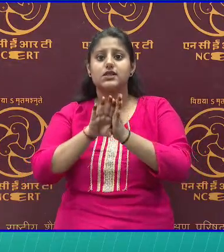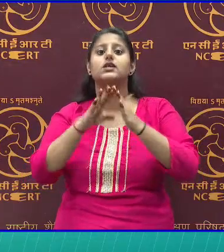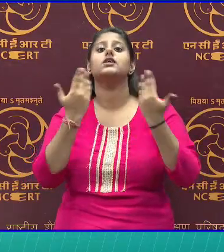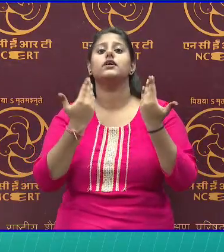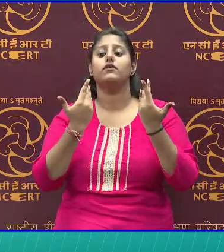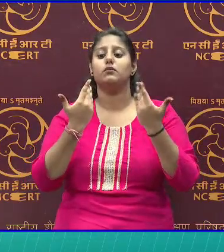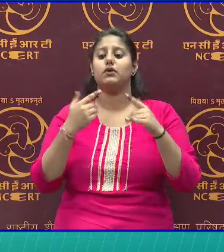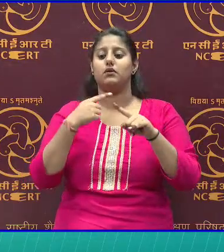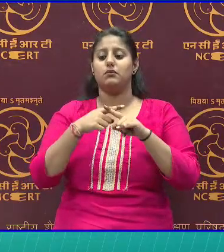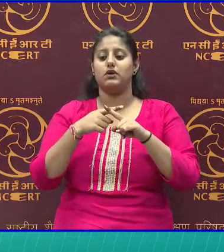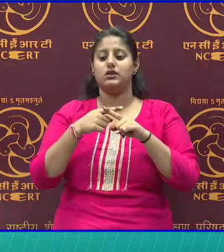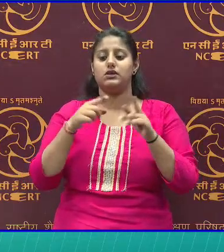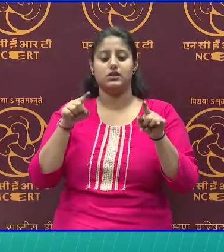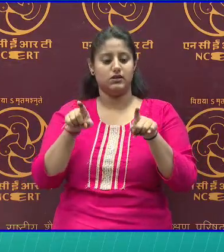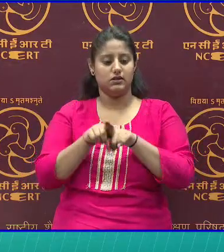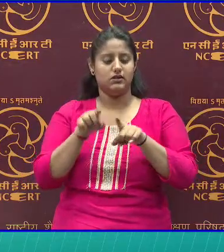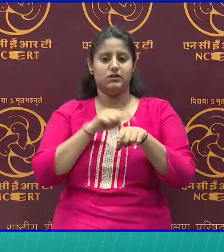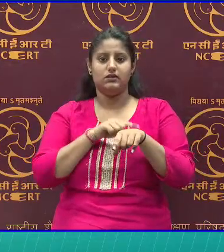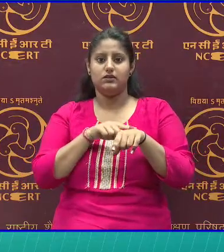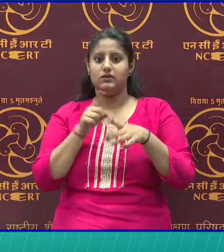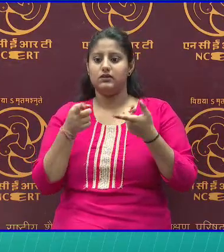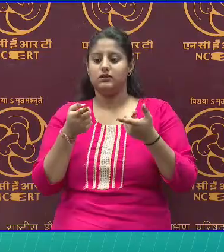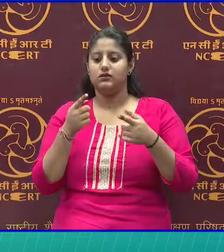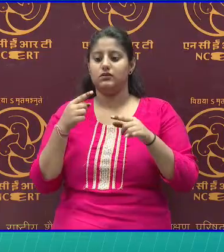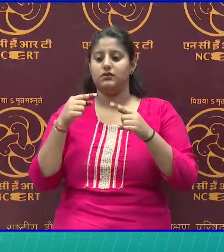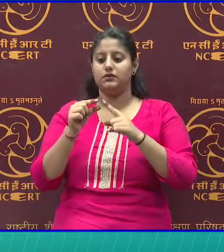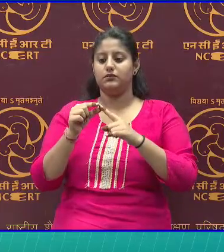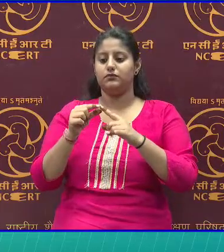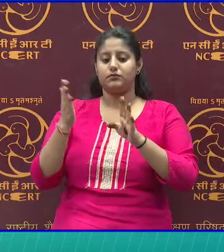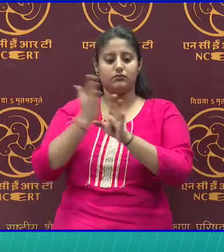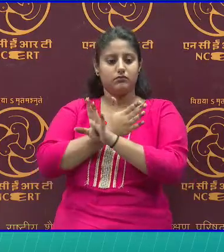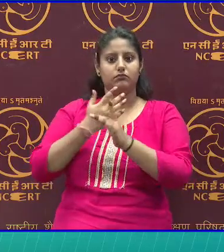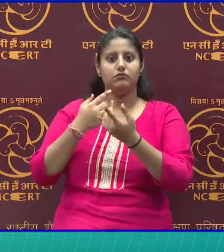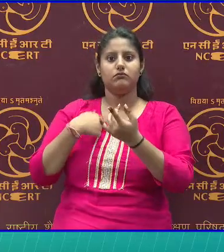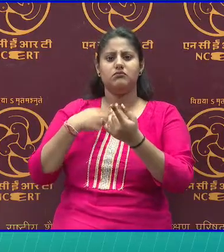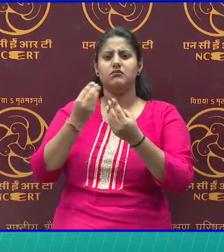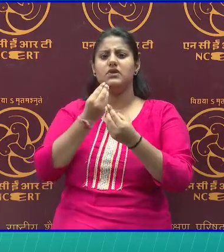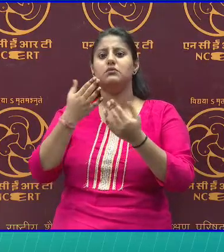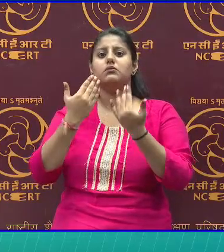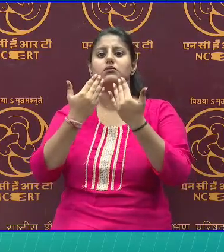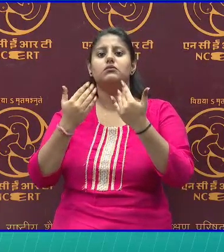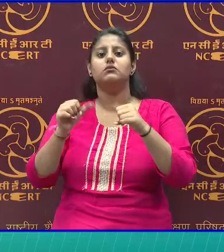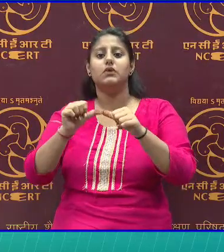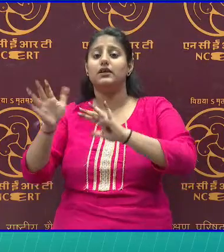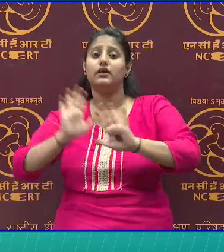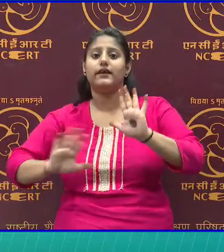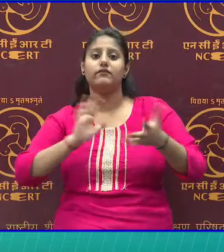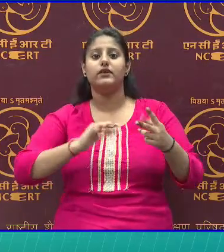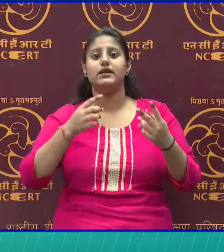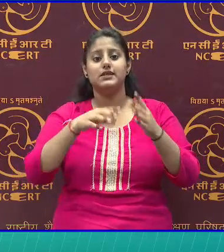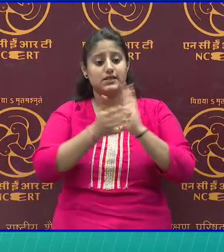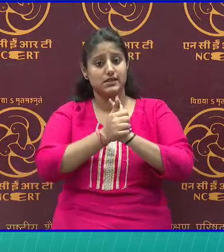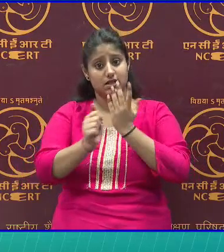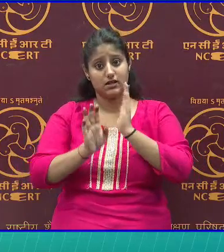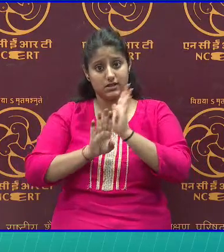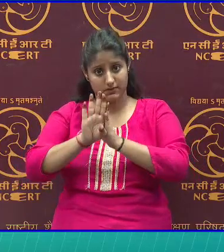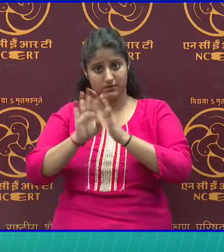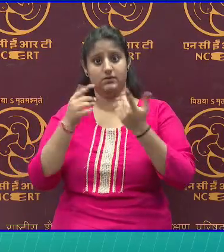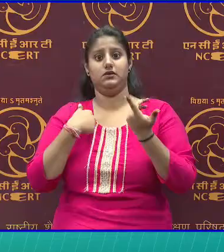environment, and at the same time certain kinds of pre-vocational skill also could be developed through this particular